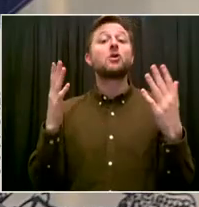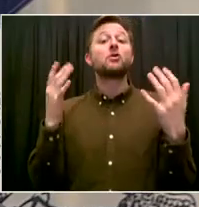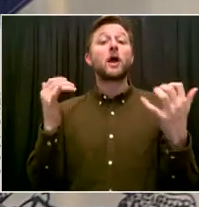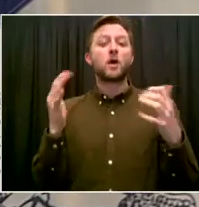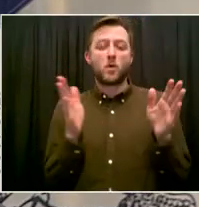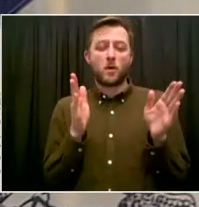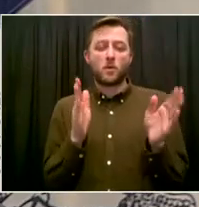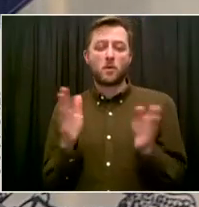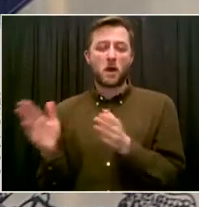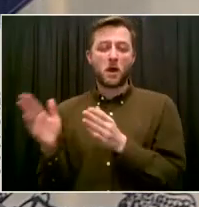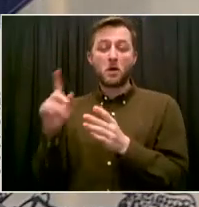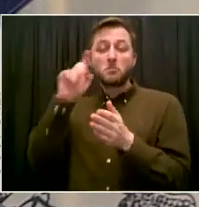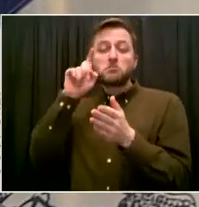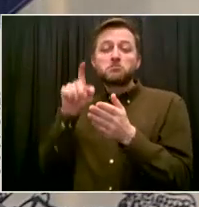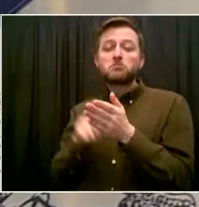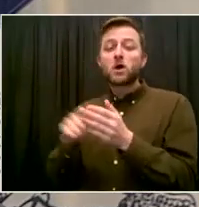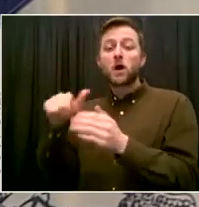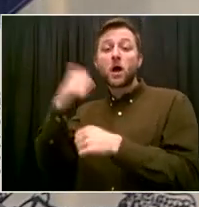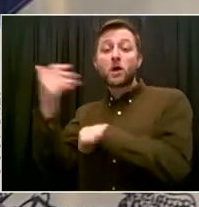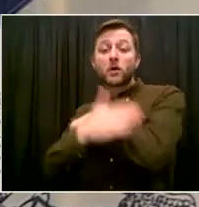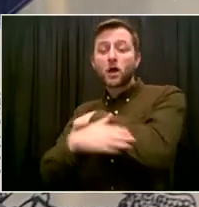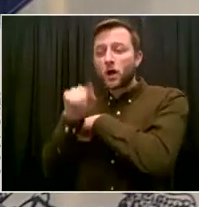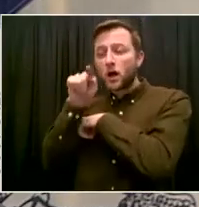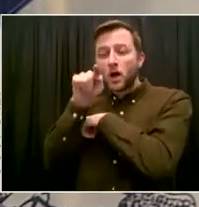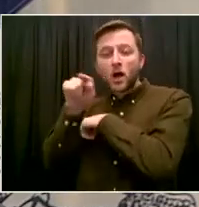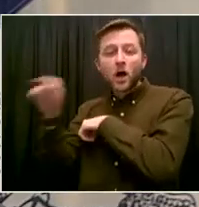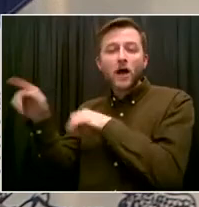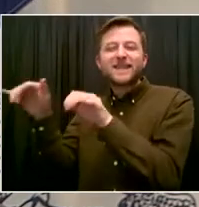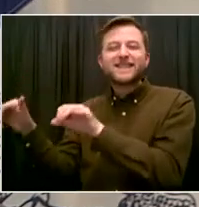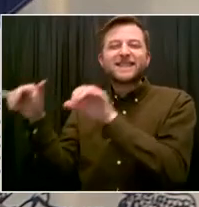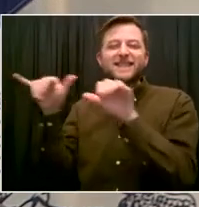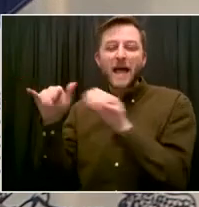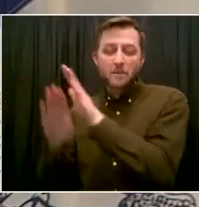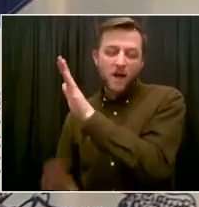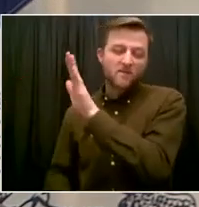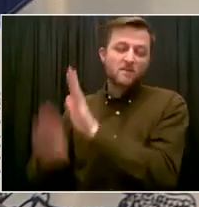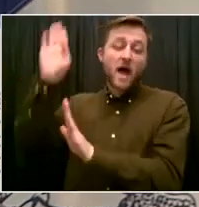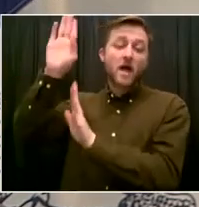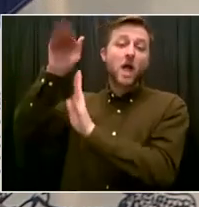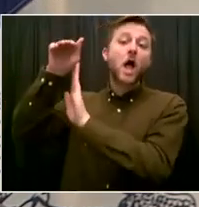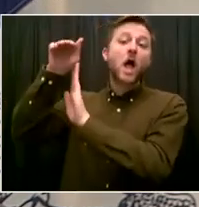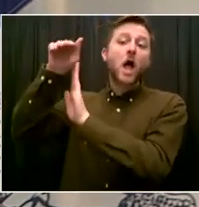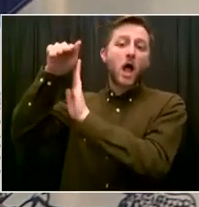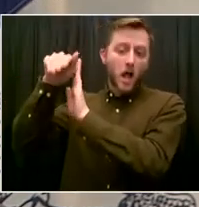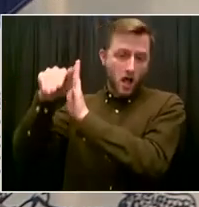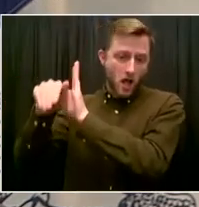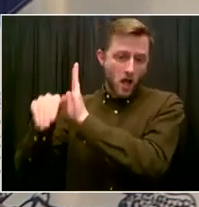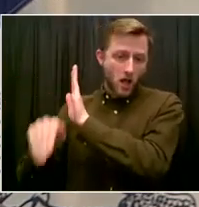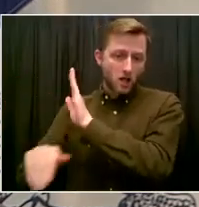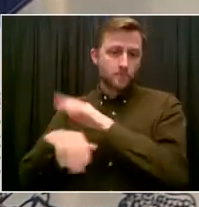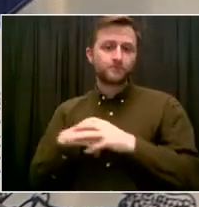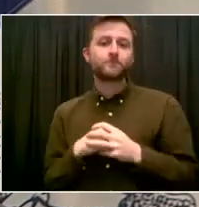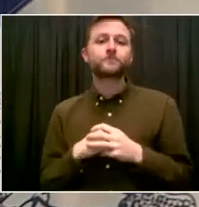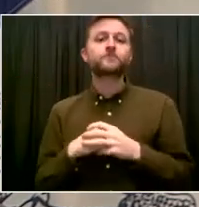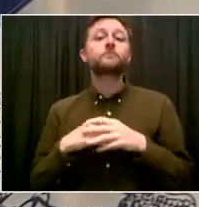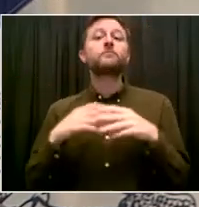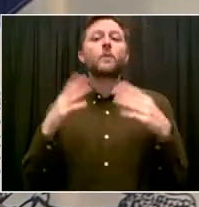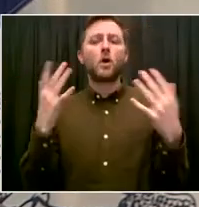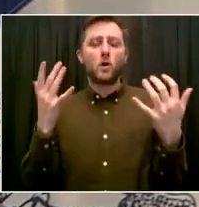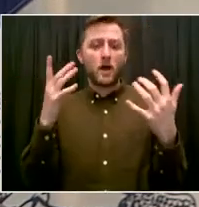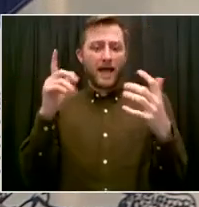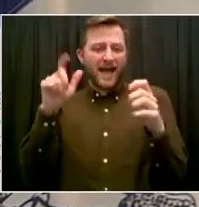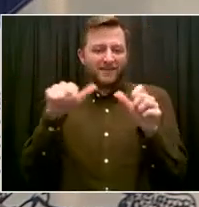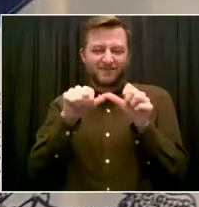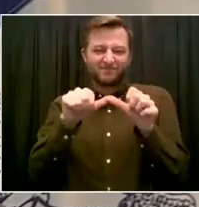that means we got to keep focused on the big picture, which is to keep this city moving forward. To remember, we got to keep building our recovery. We got to keep